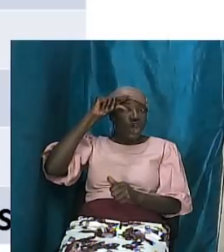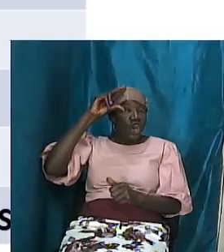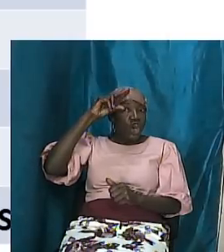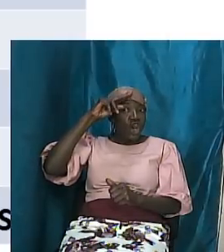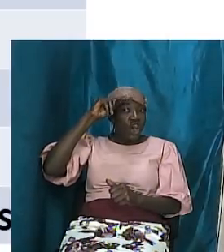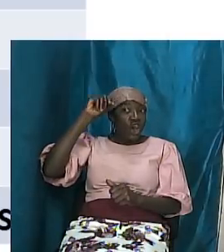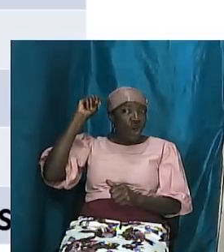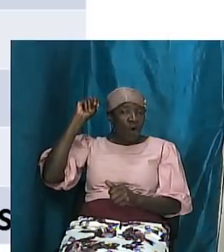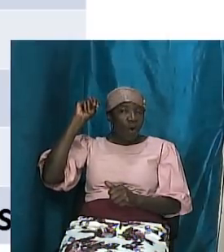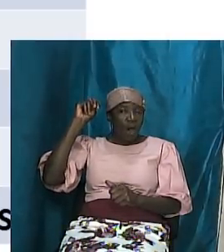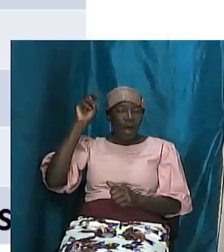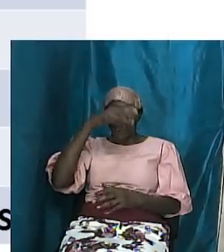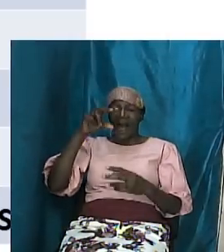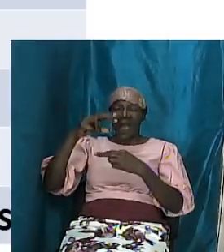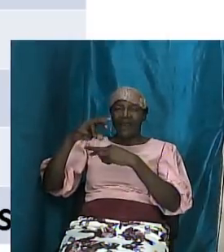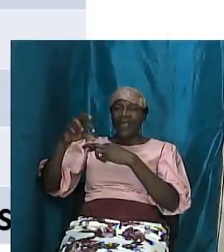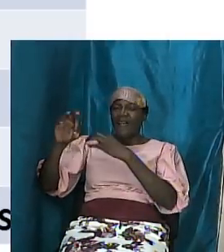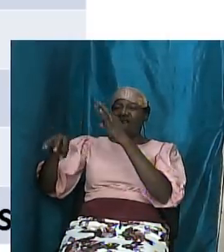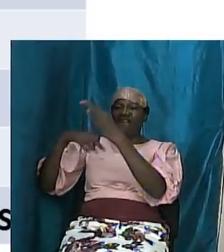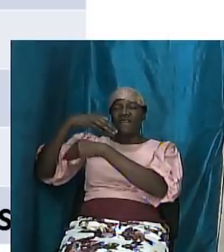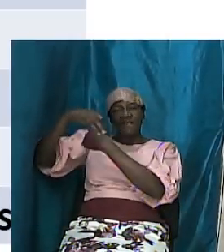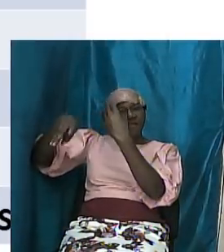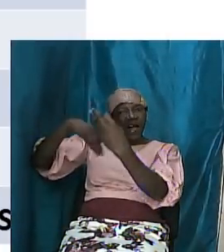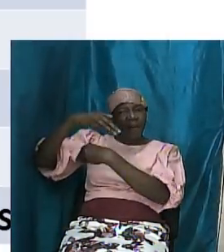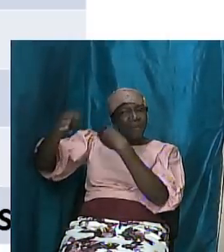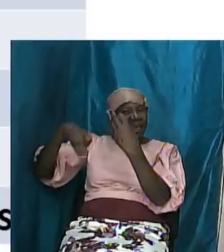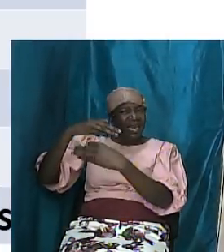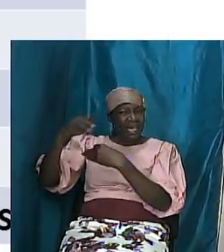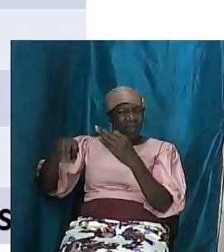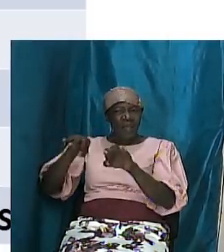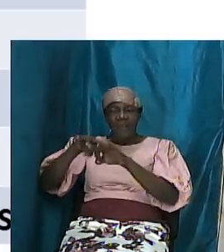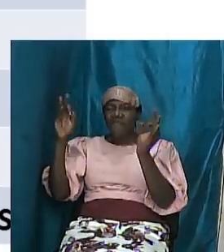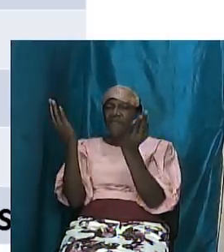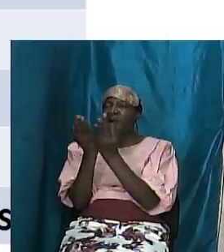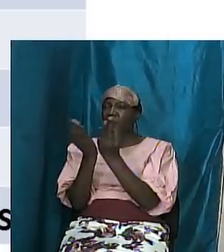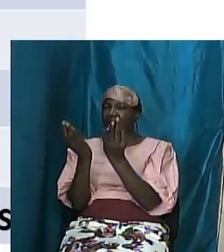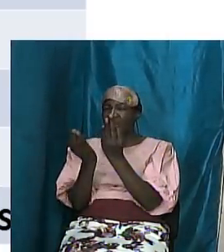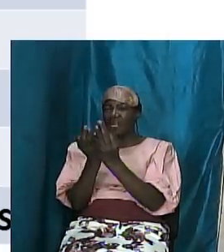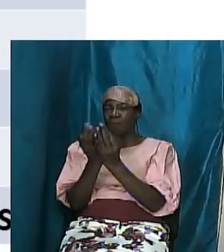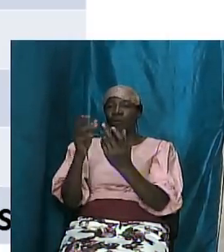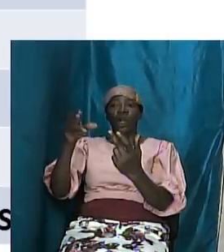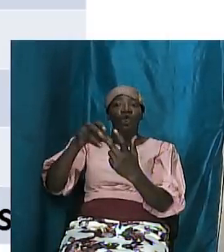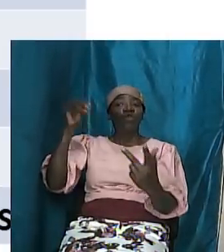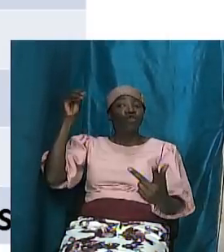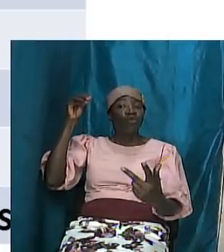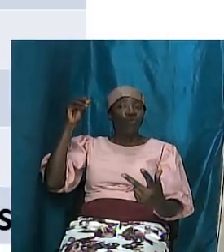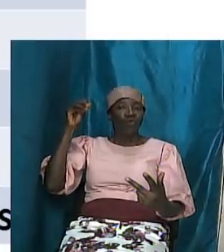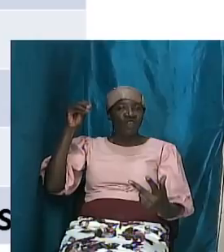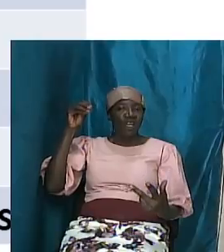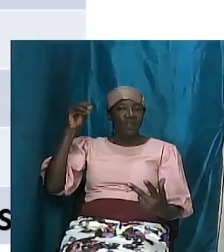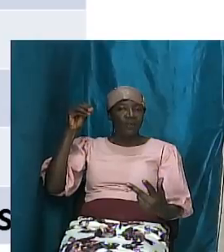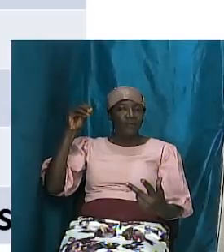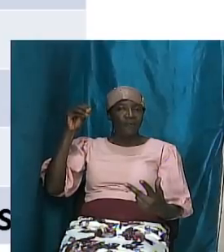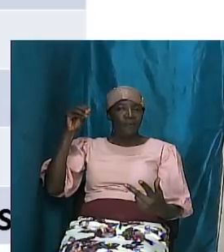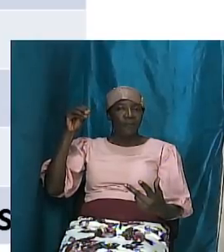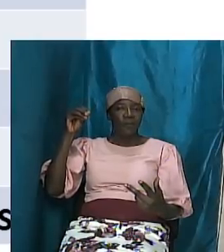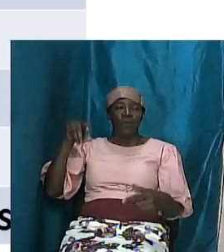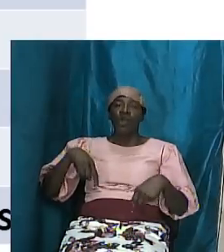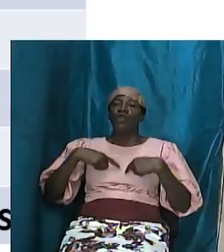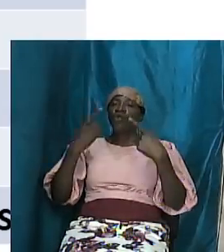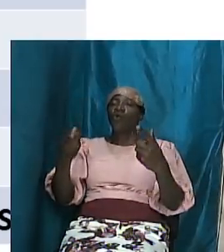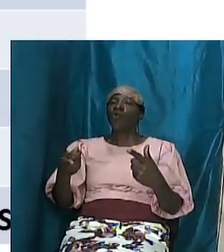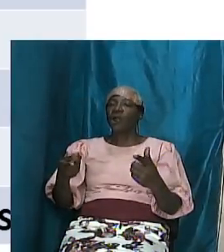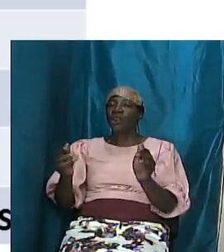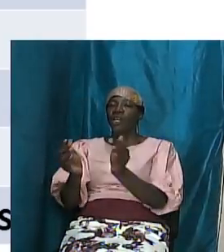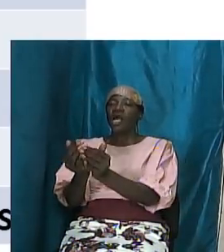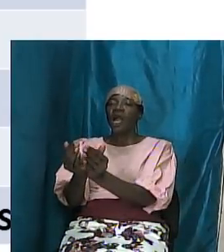were chosen, two of each kind and more of some others, but of animals that were chosen to go into the